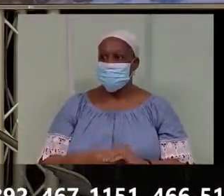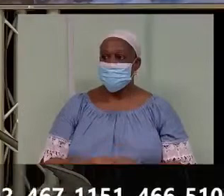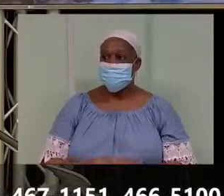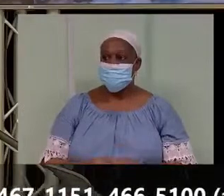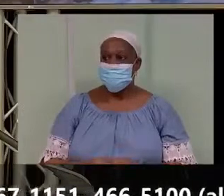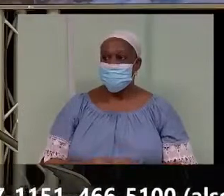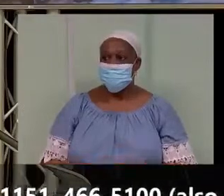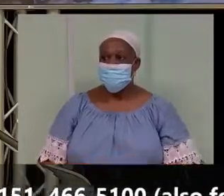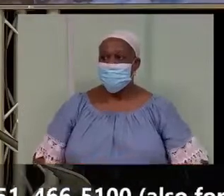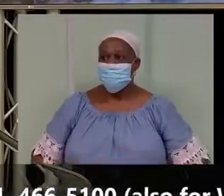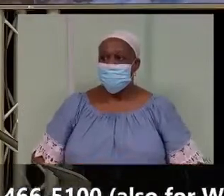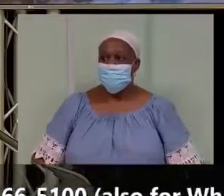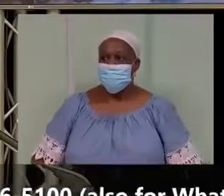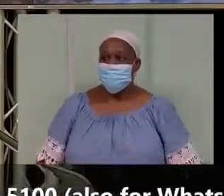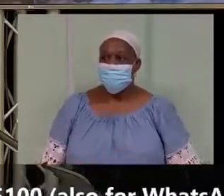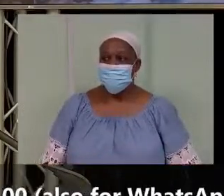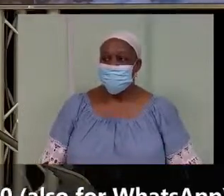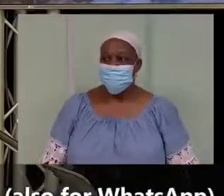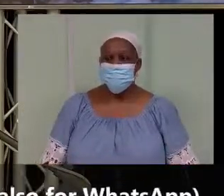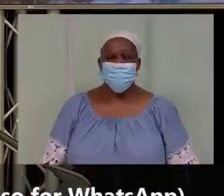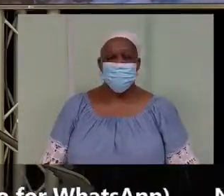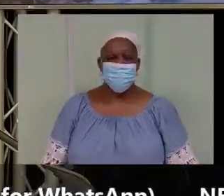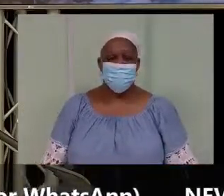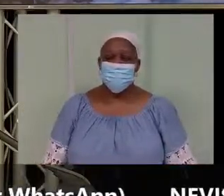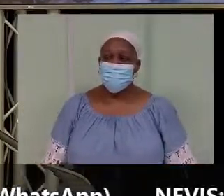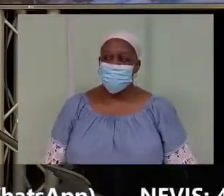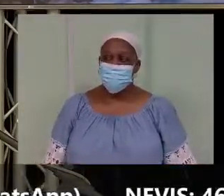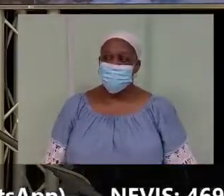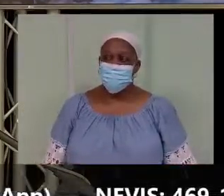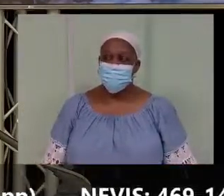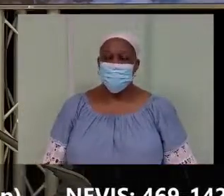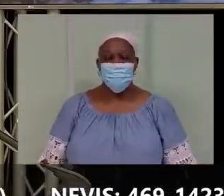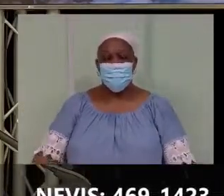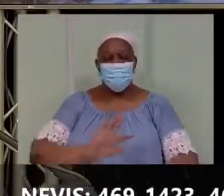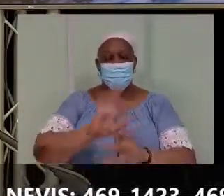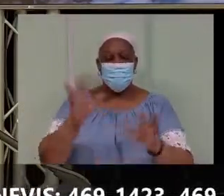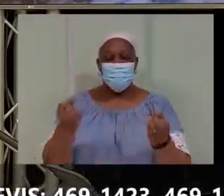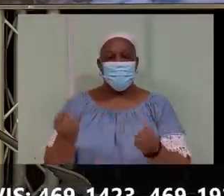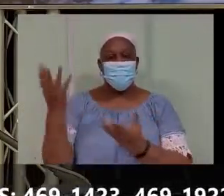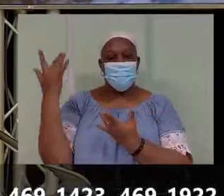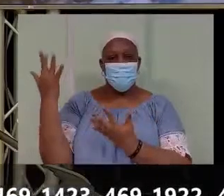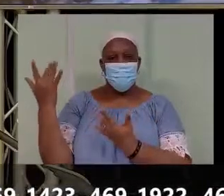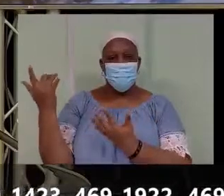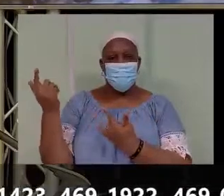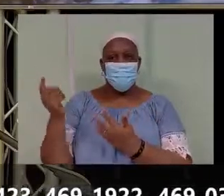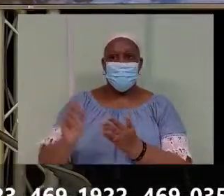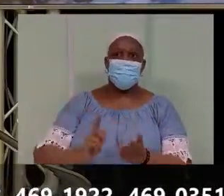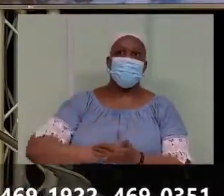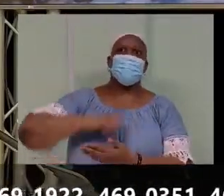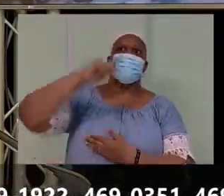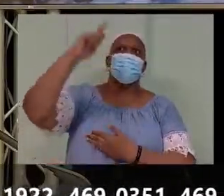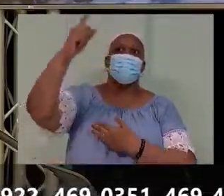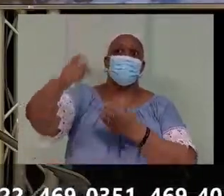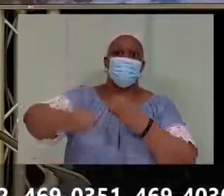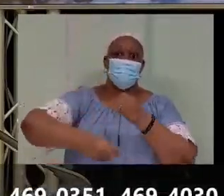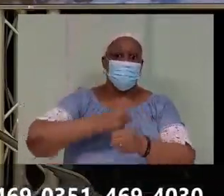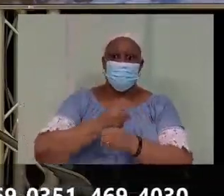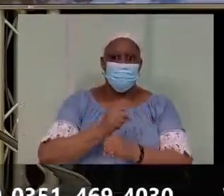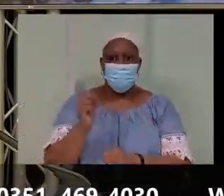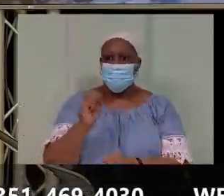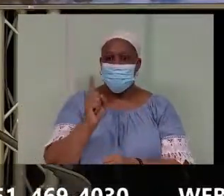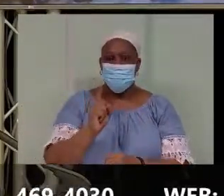examinations as against waiting until next year, which was actually the option that CXC wanted to put